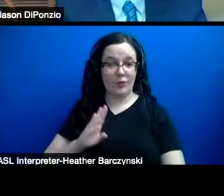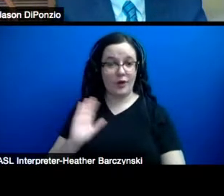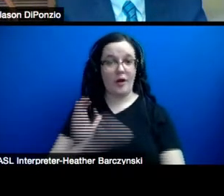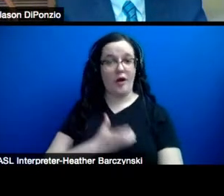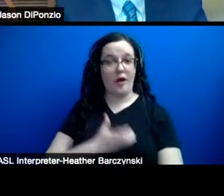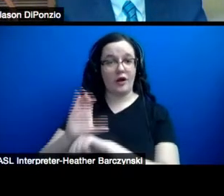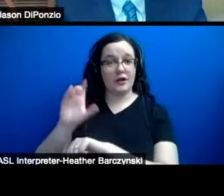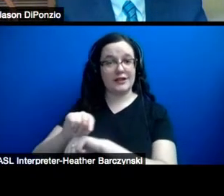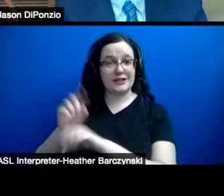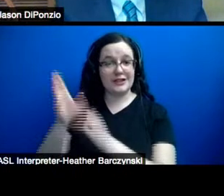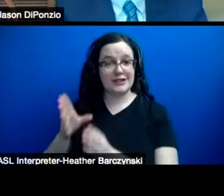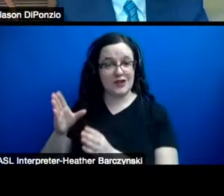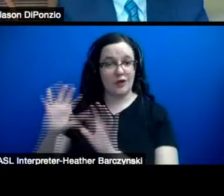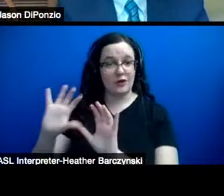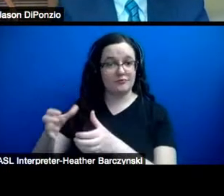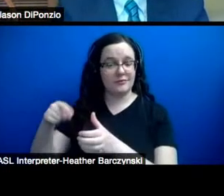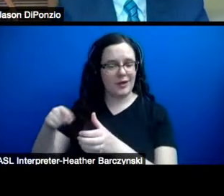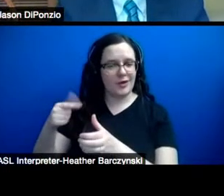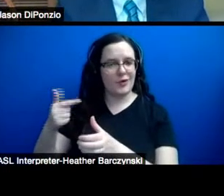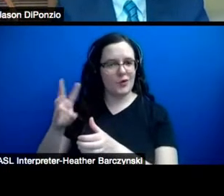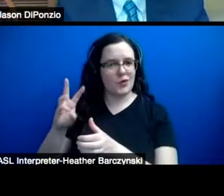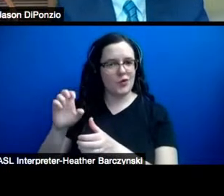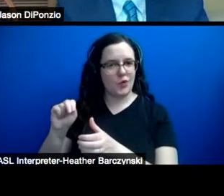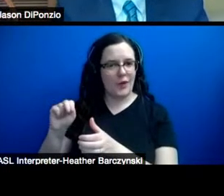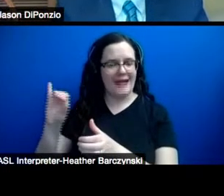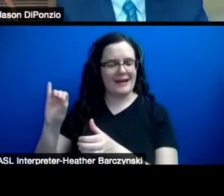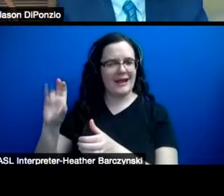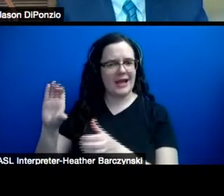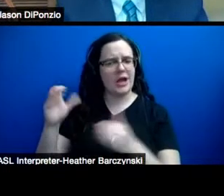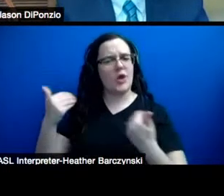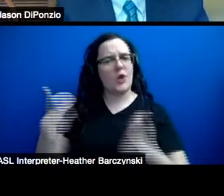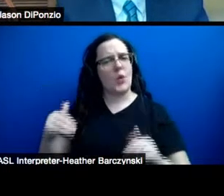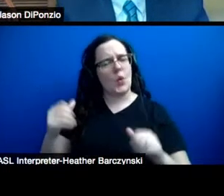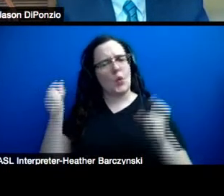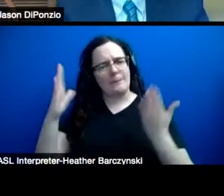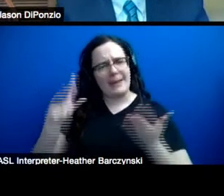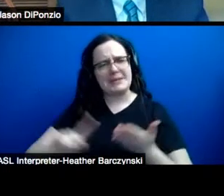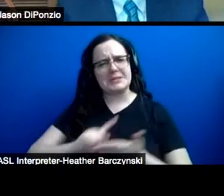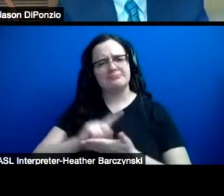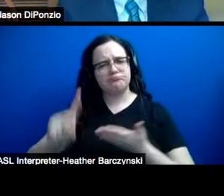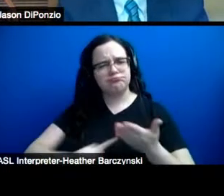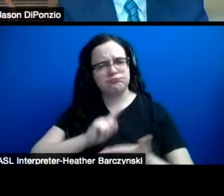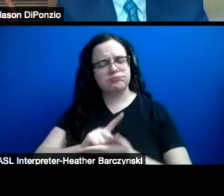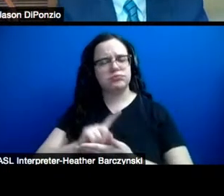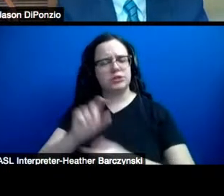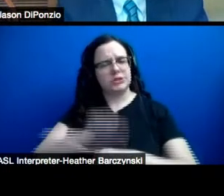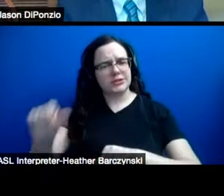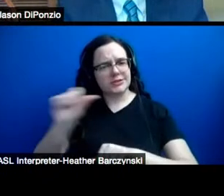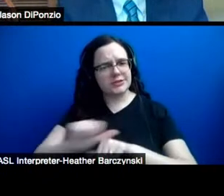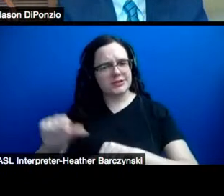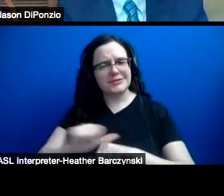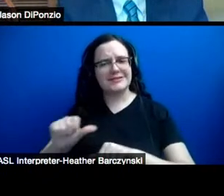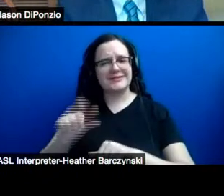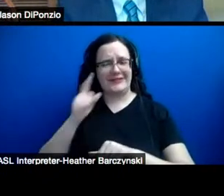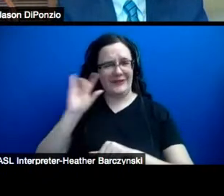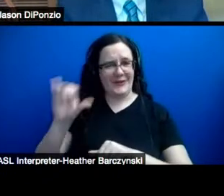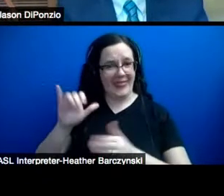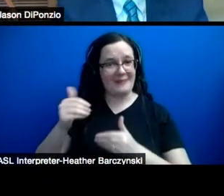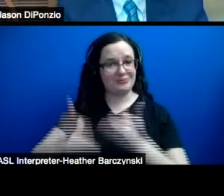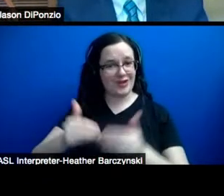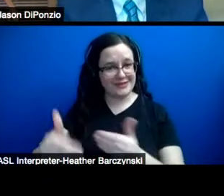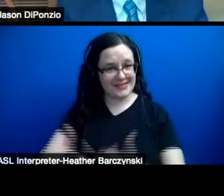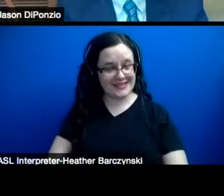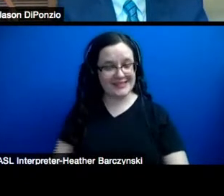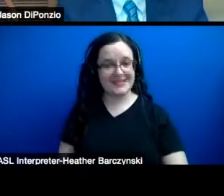on all of the many hours of extremely hard work that went into the process, and